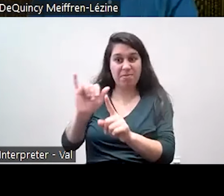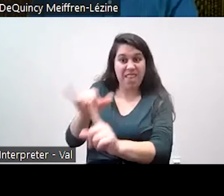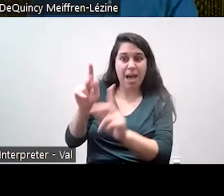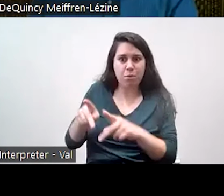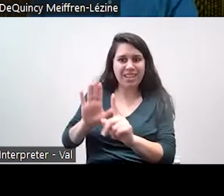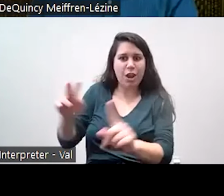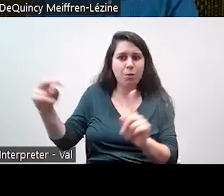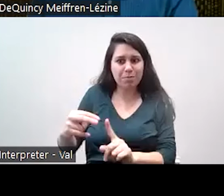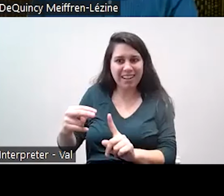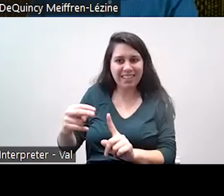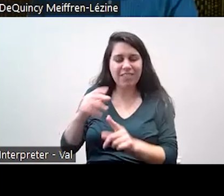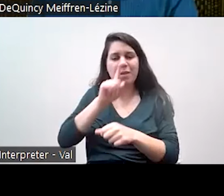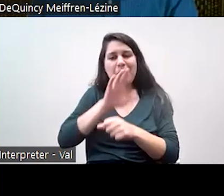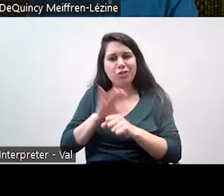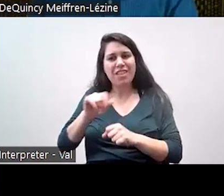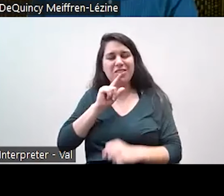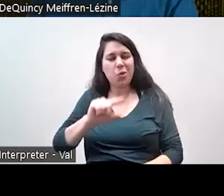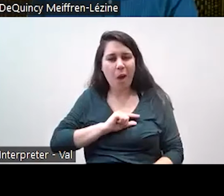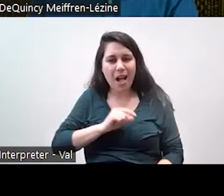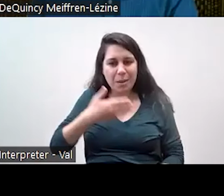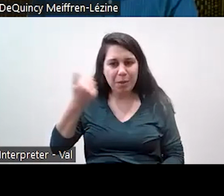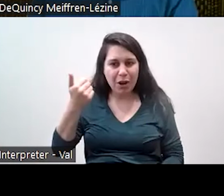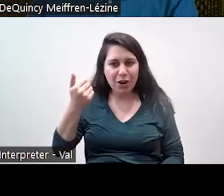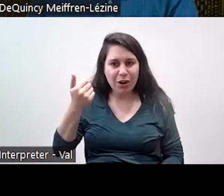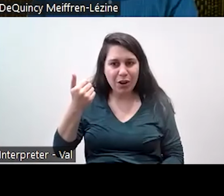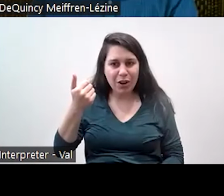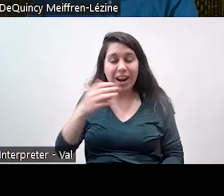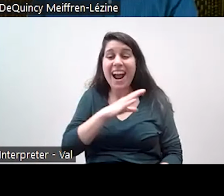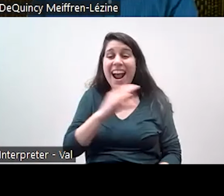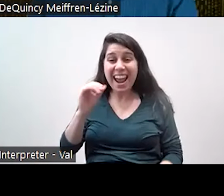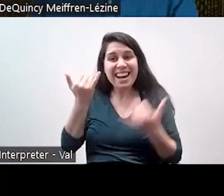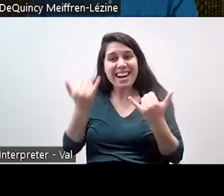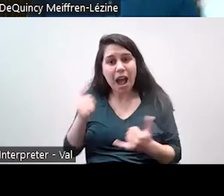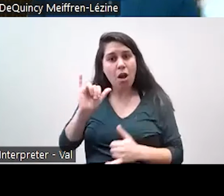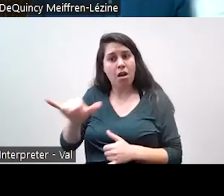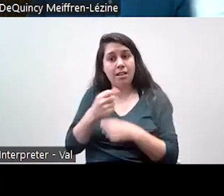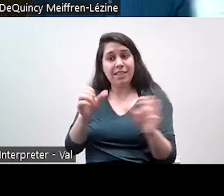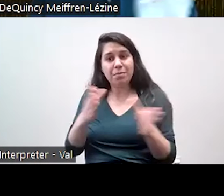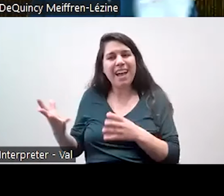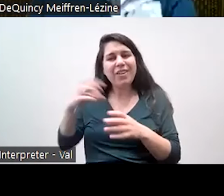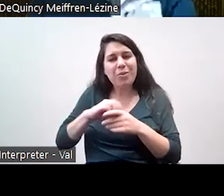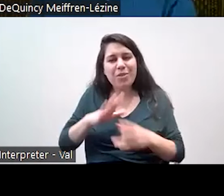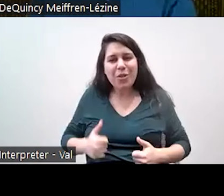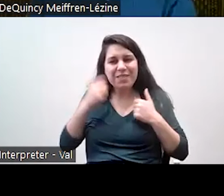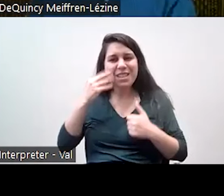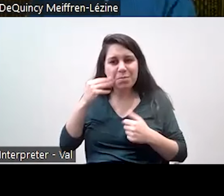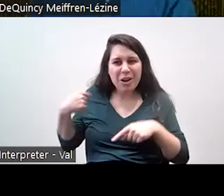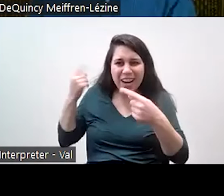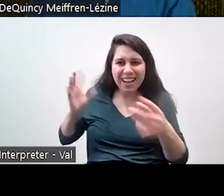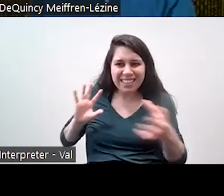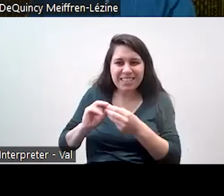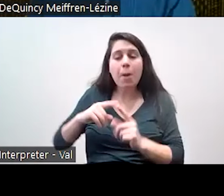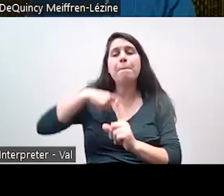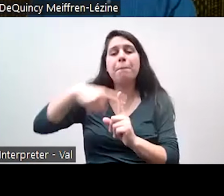perspective. And therefore, it incorporates their lived experience, including all of that prior